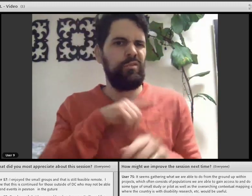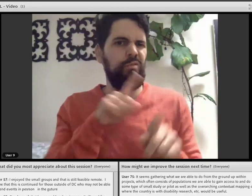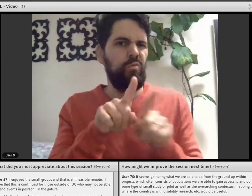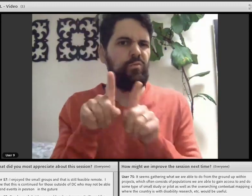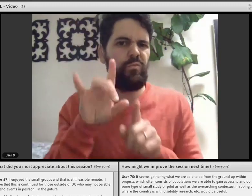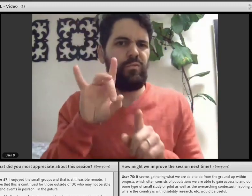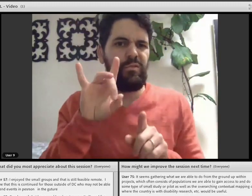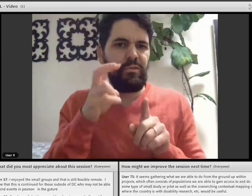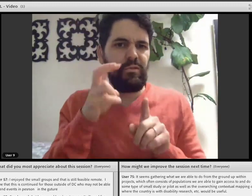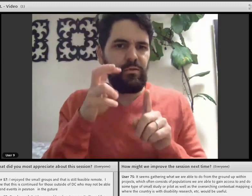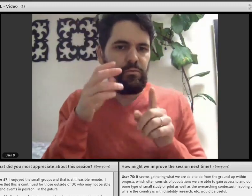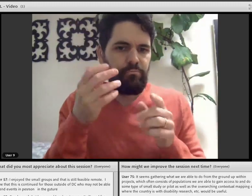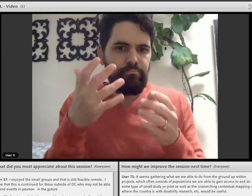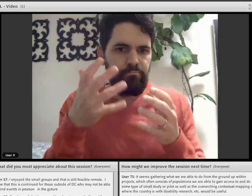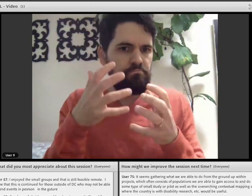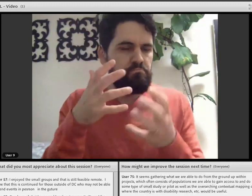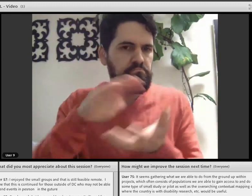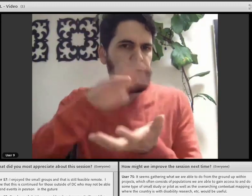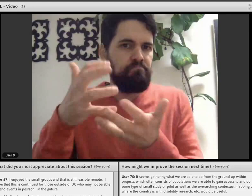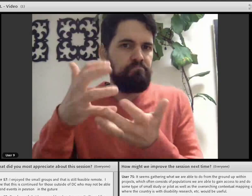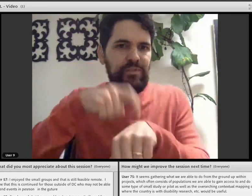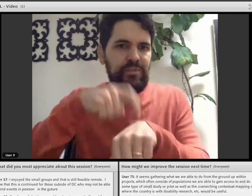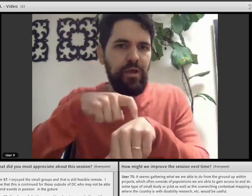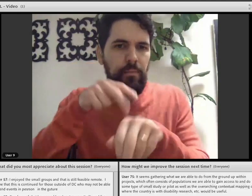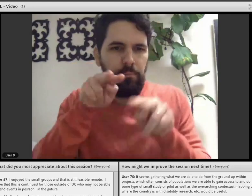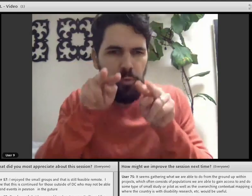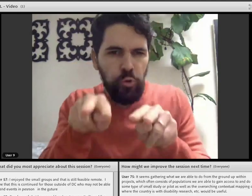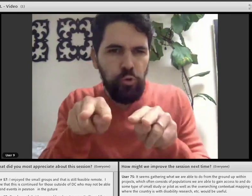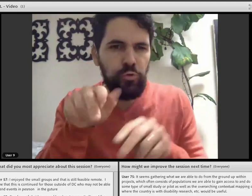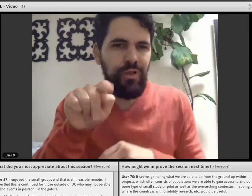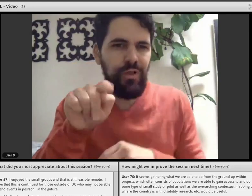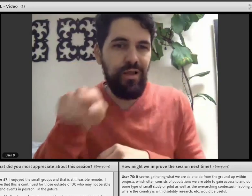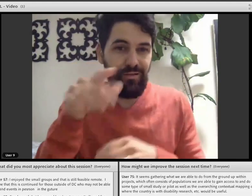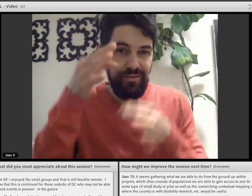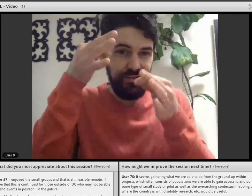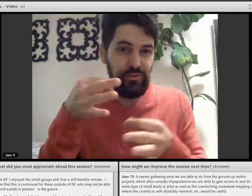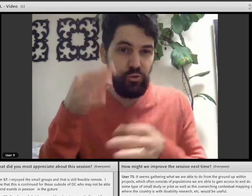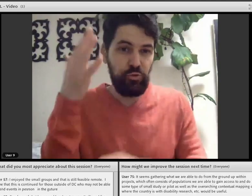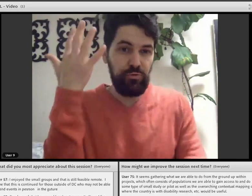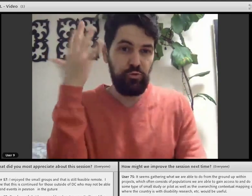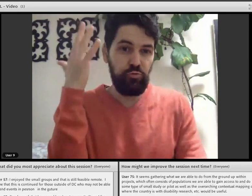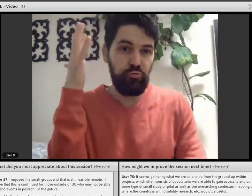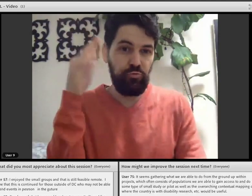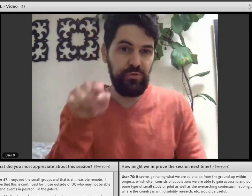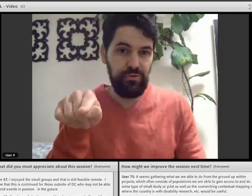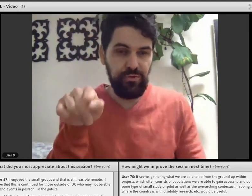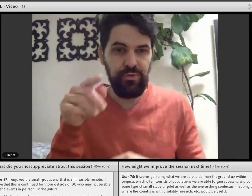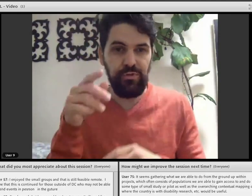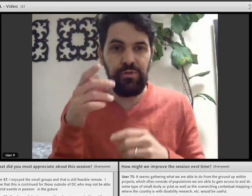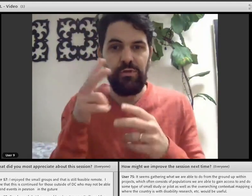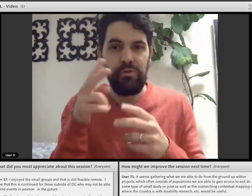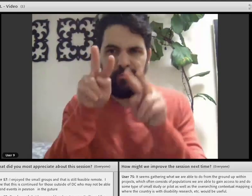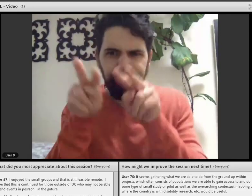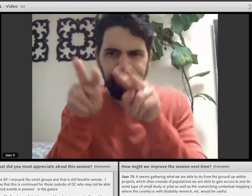And it's interesting to find different approaches and tools that we can all learn from.